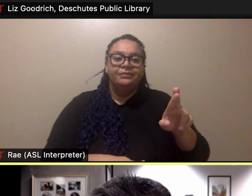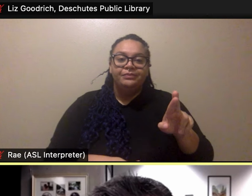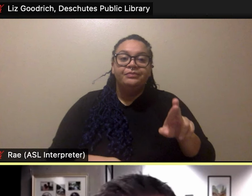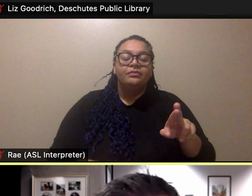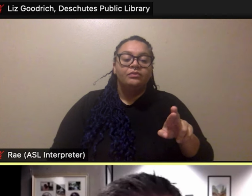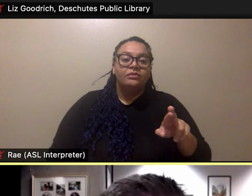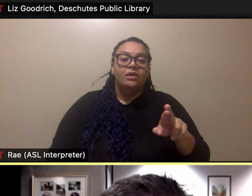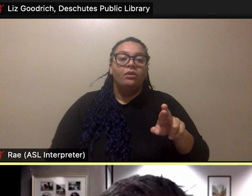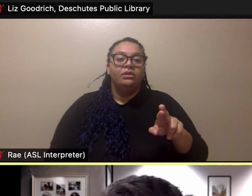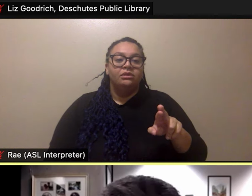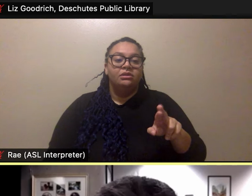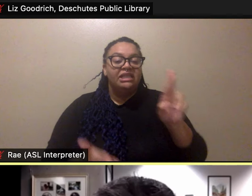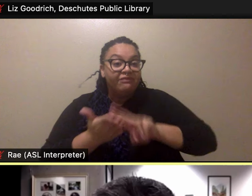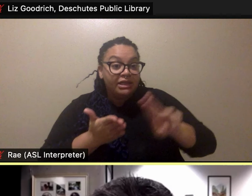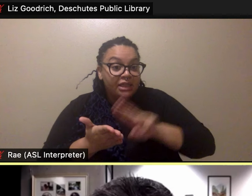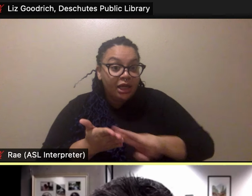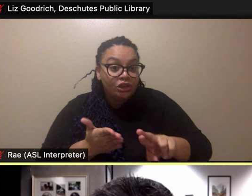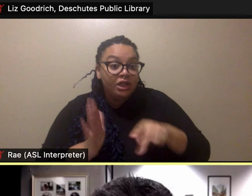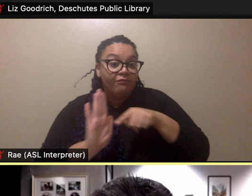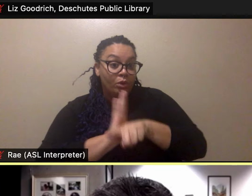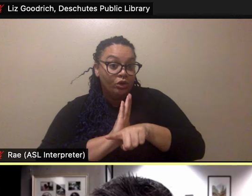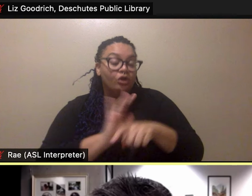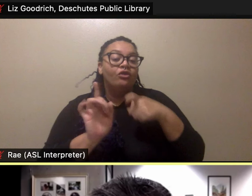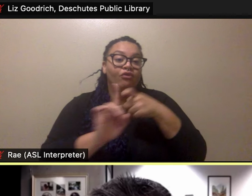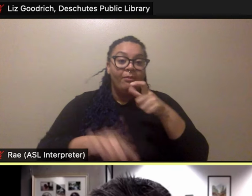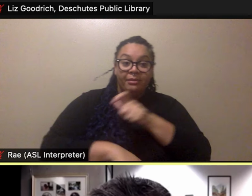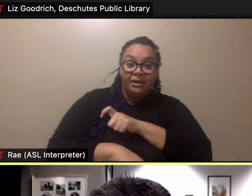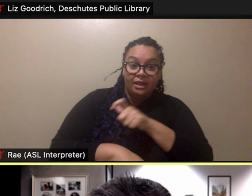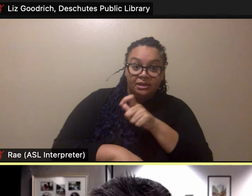There was an investigation of the murder by the police.